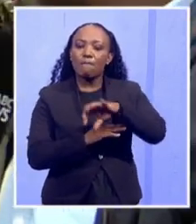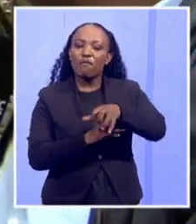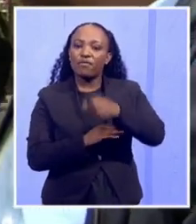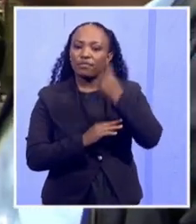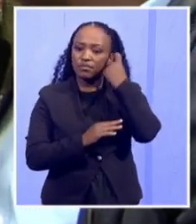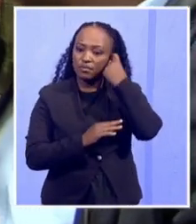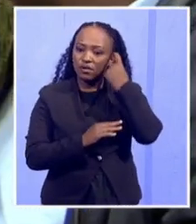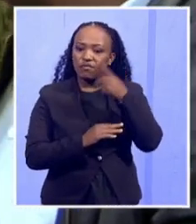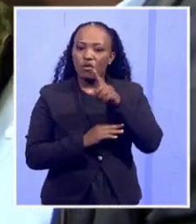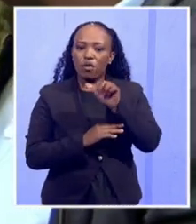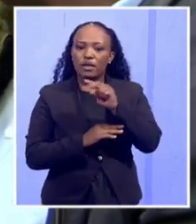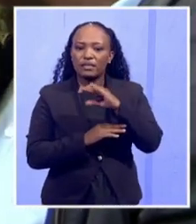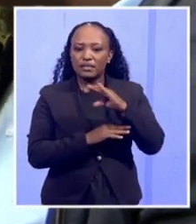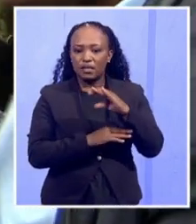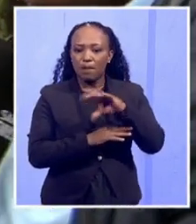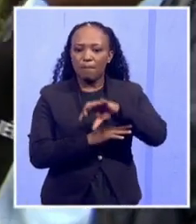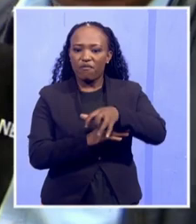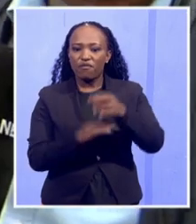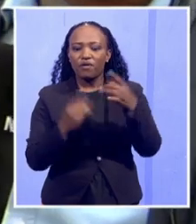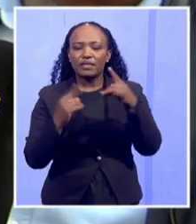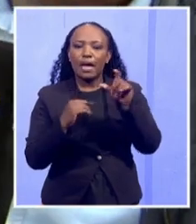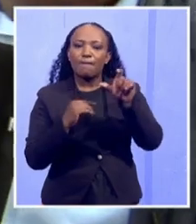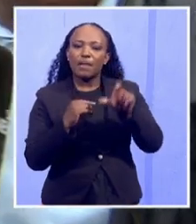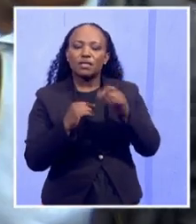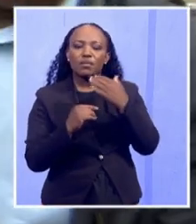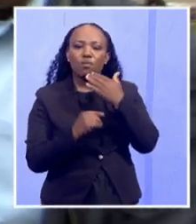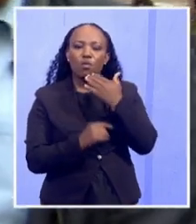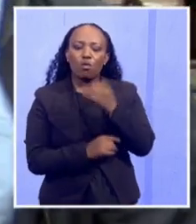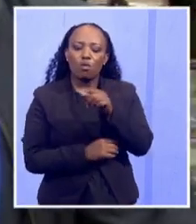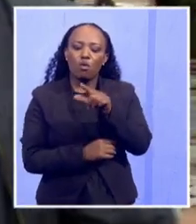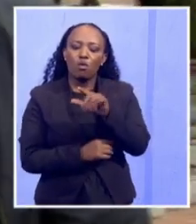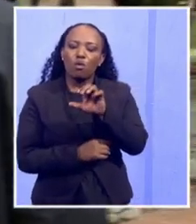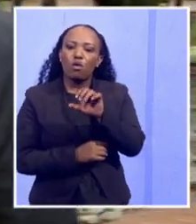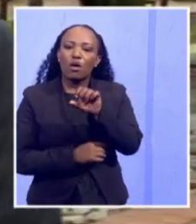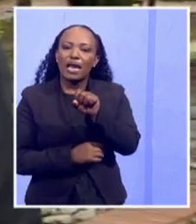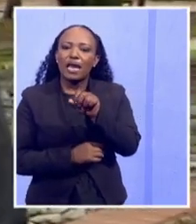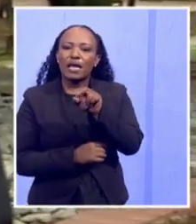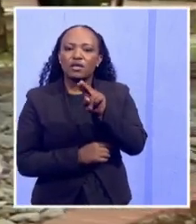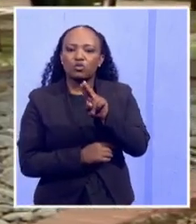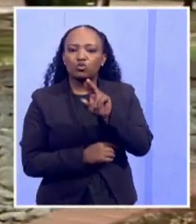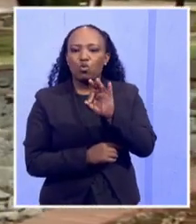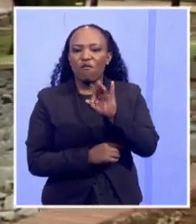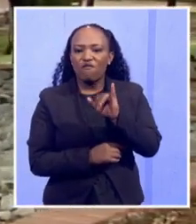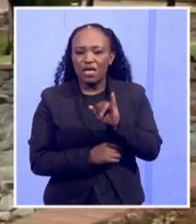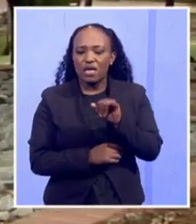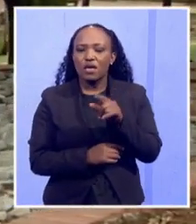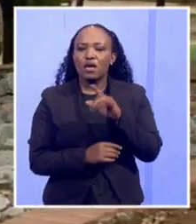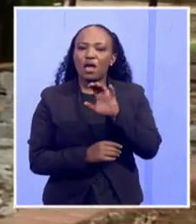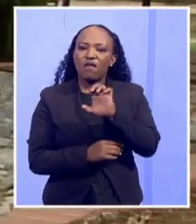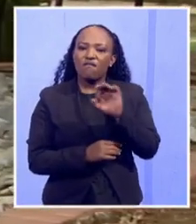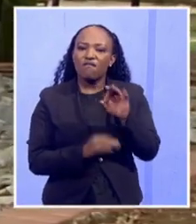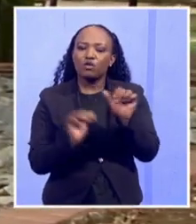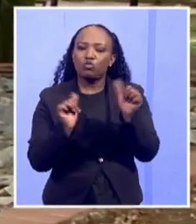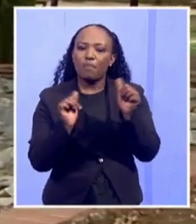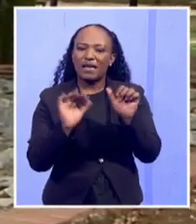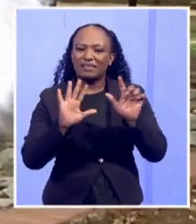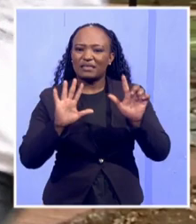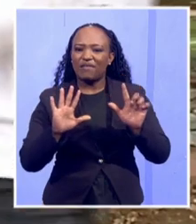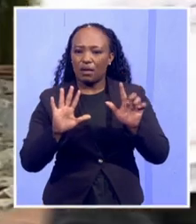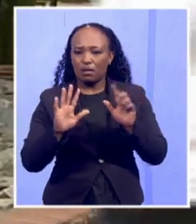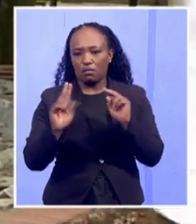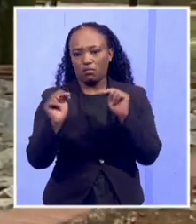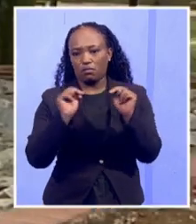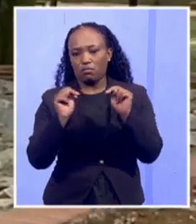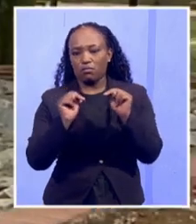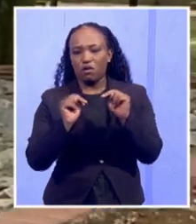of the ANC, and the provincial chairperson Panyaza Lusufi with the EFF, and also the minority parties, the Super 7, in negotiations of